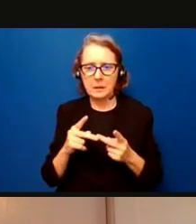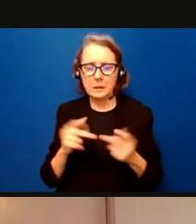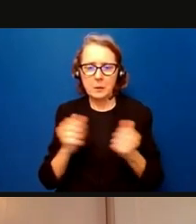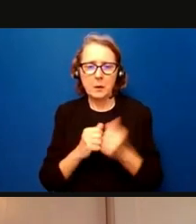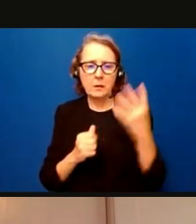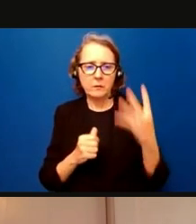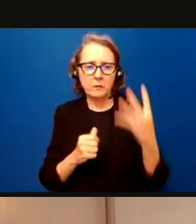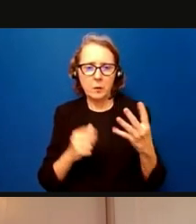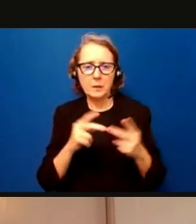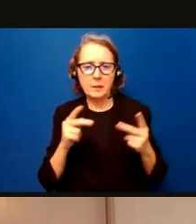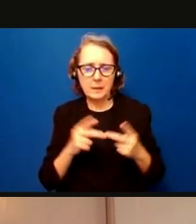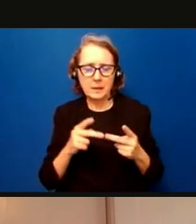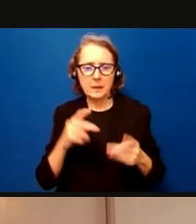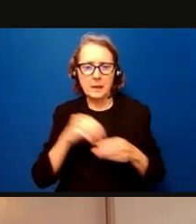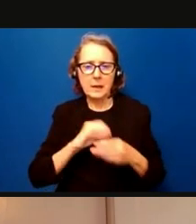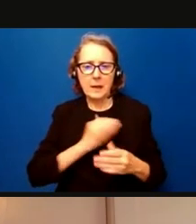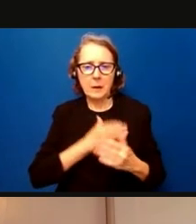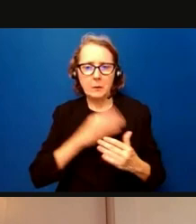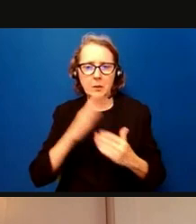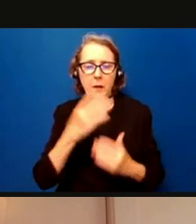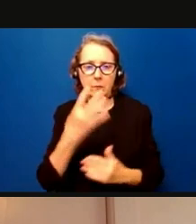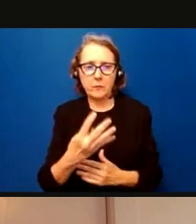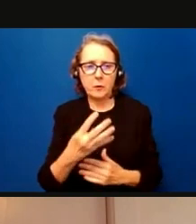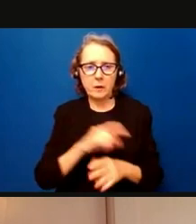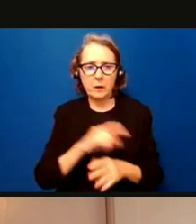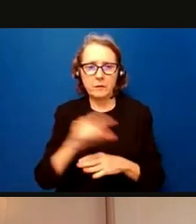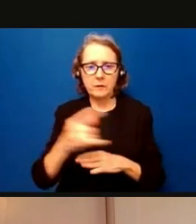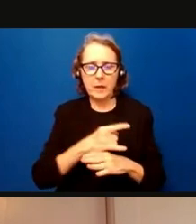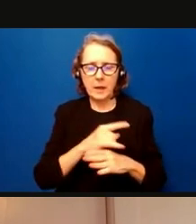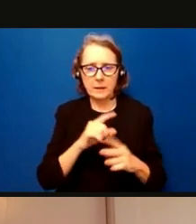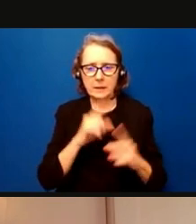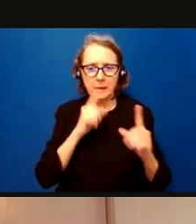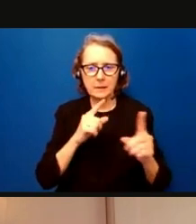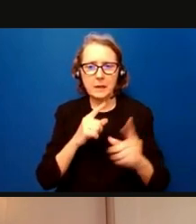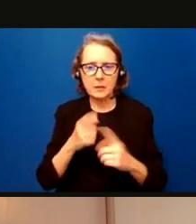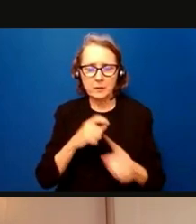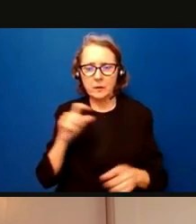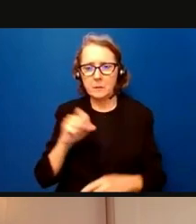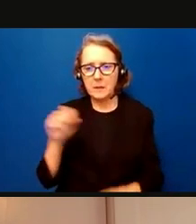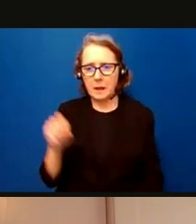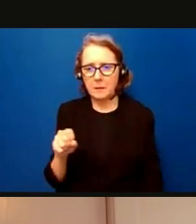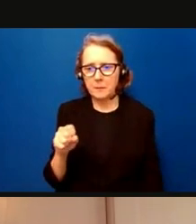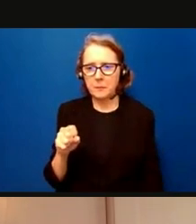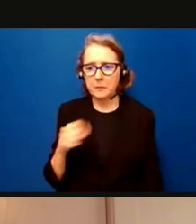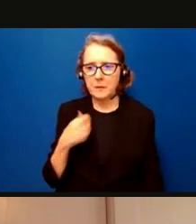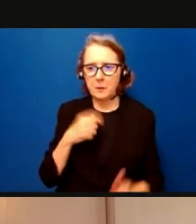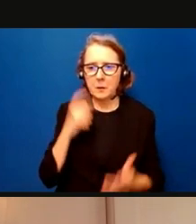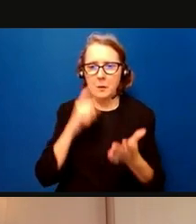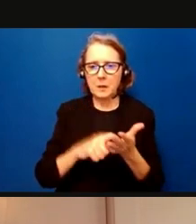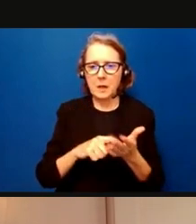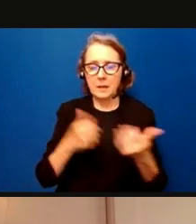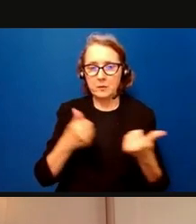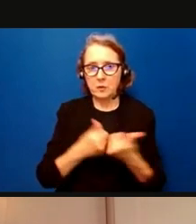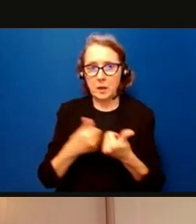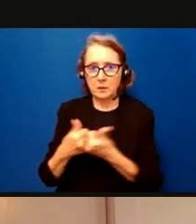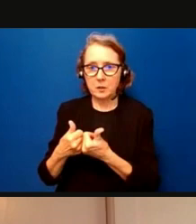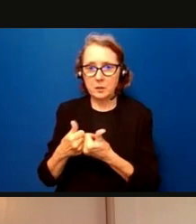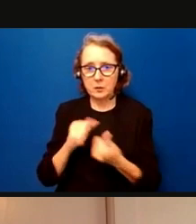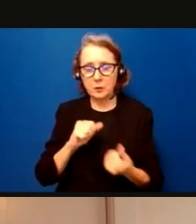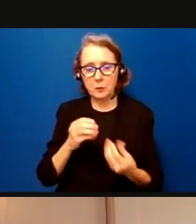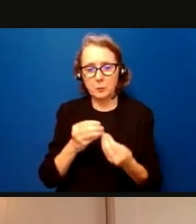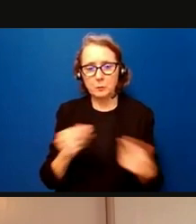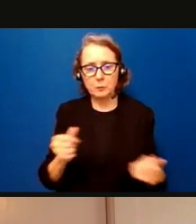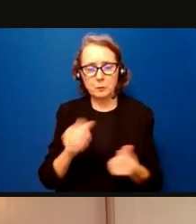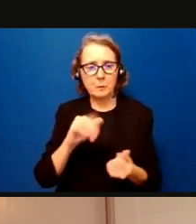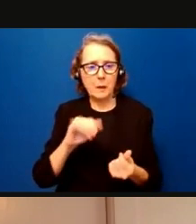those destinations in our top 4 flight destinations from Salem. We recognize there are challenges to address by March, but